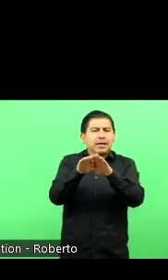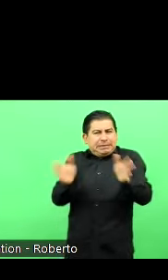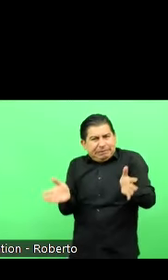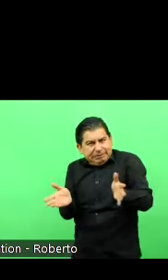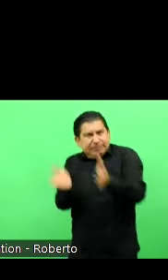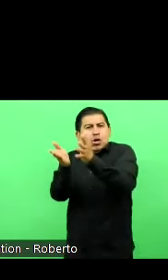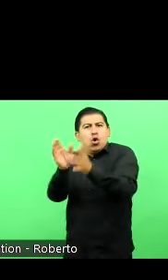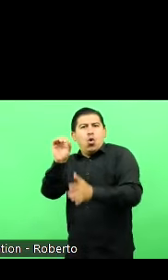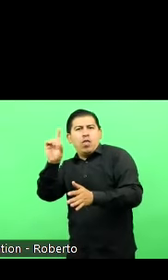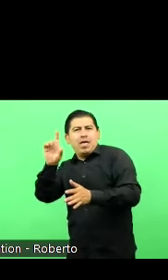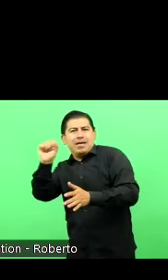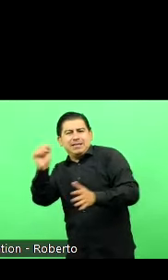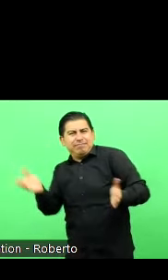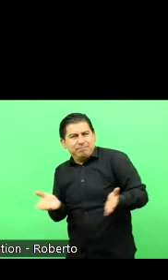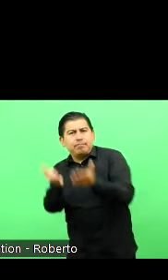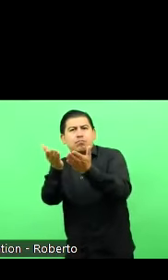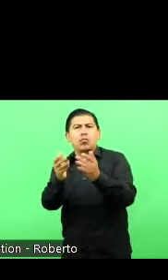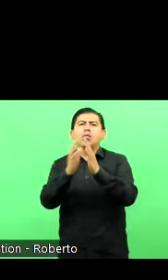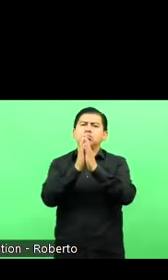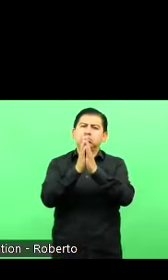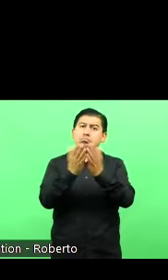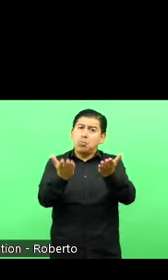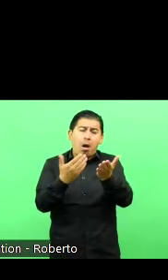local South-South and Triangle cooperation project